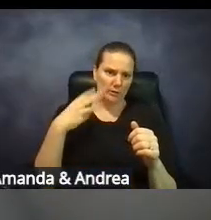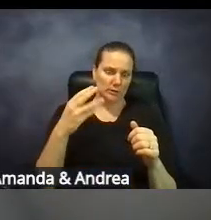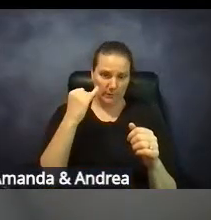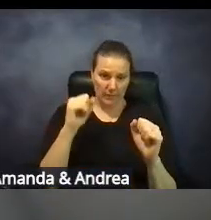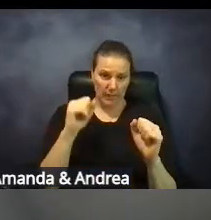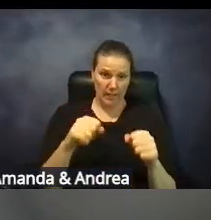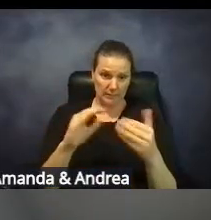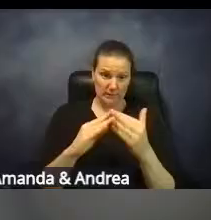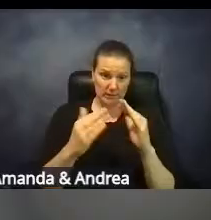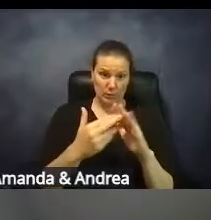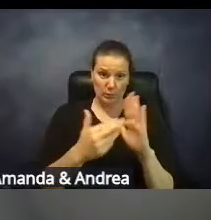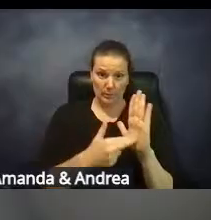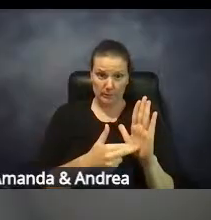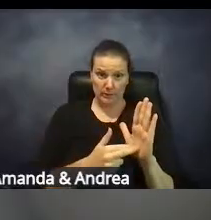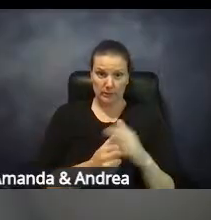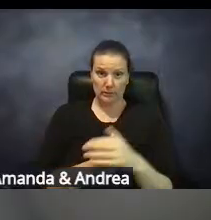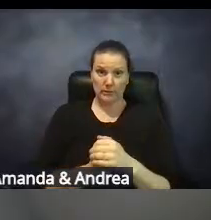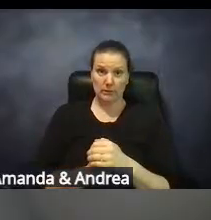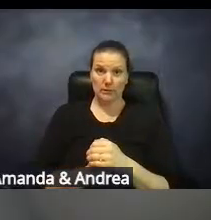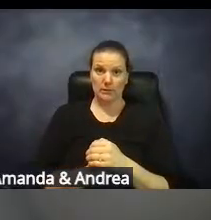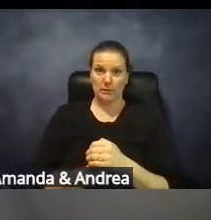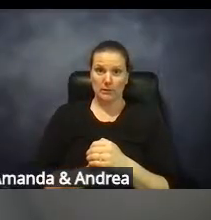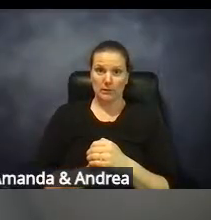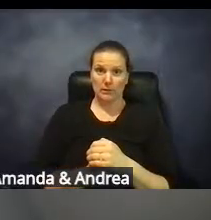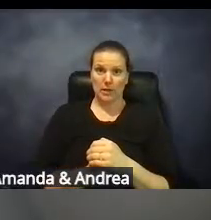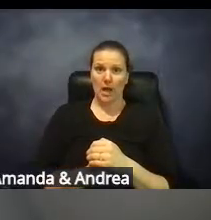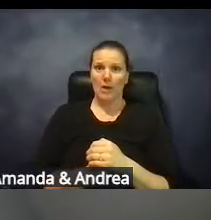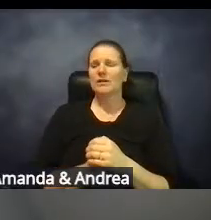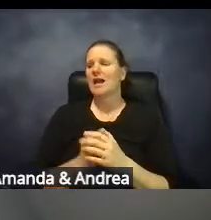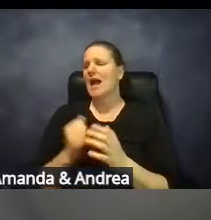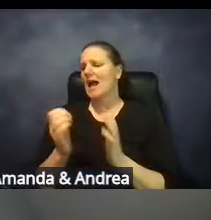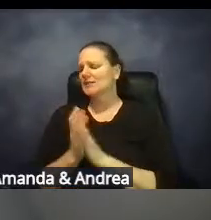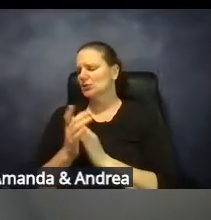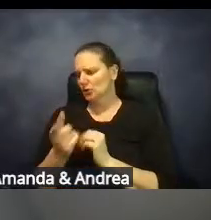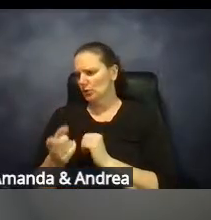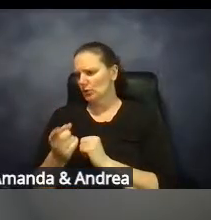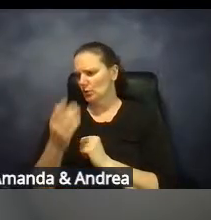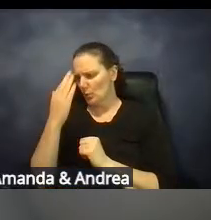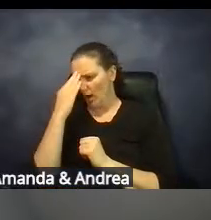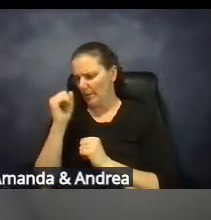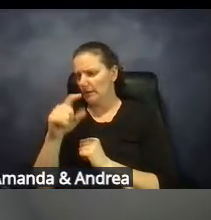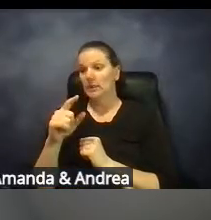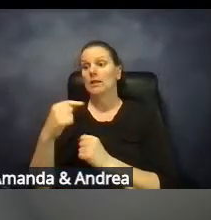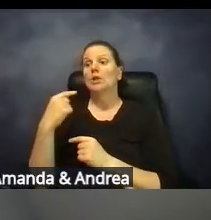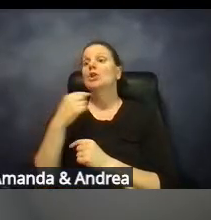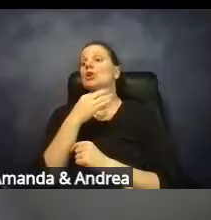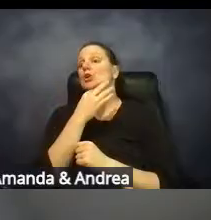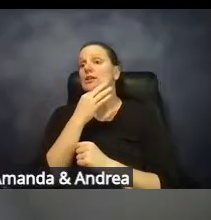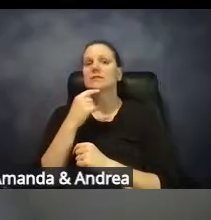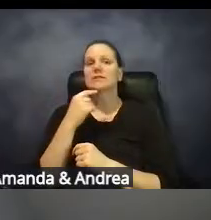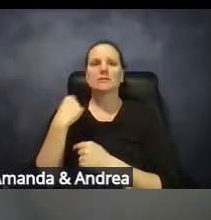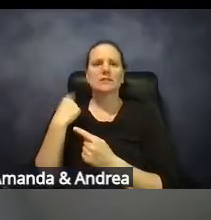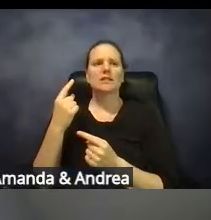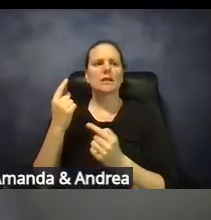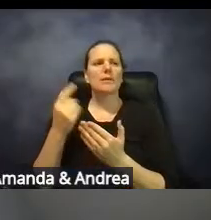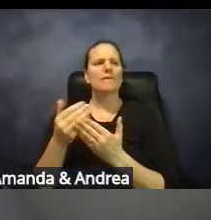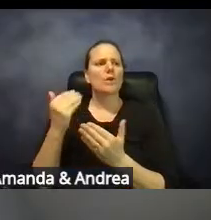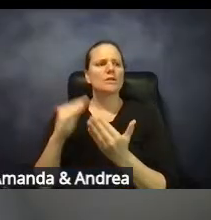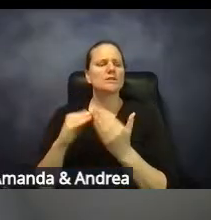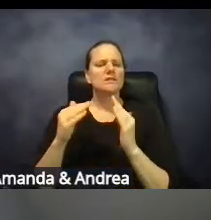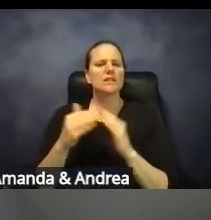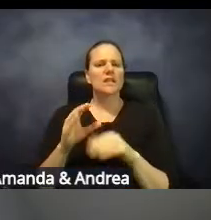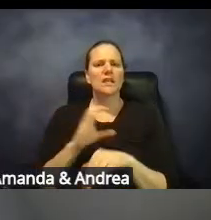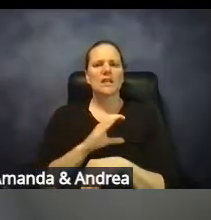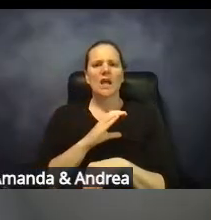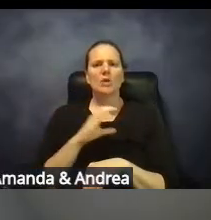city's representative. Yeah, let me just ask you why I'm asking. I was just curious that since the city council was this before the city council change